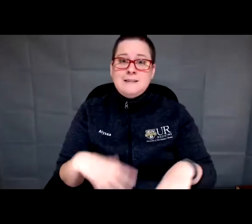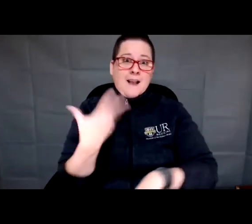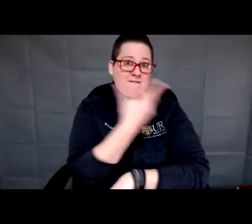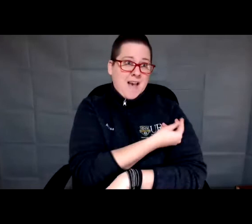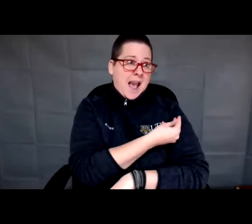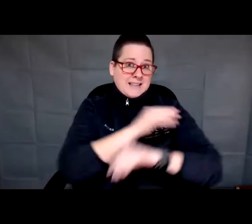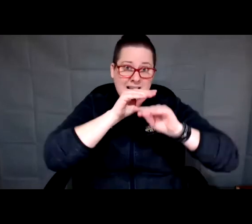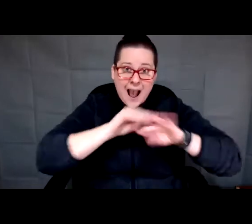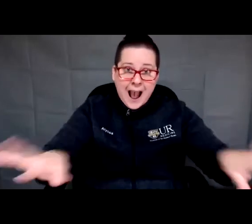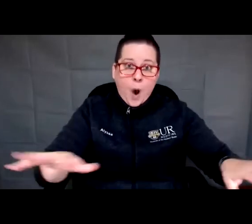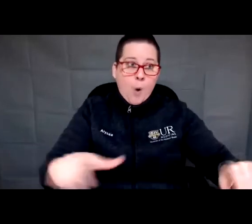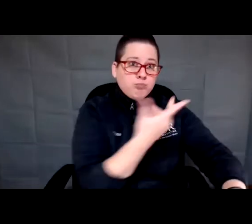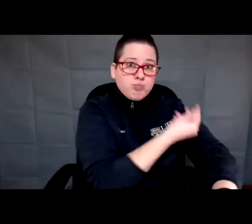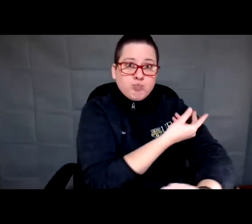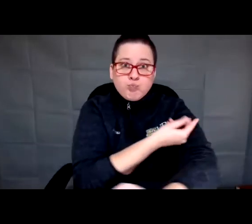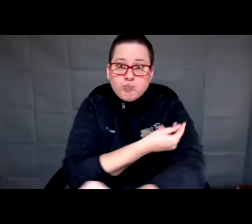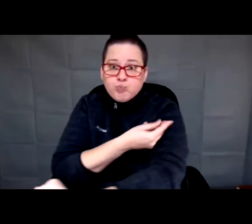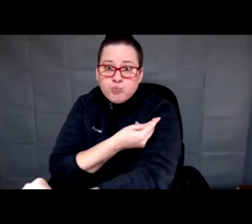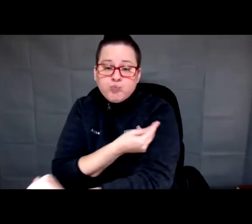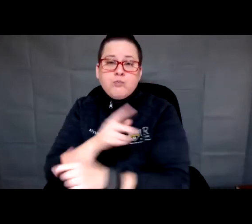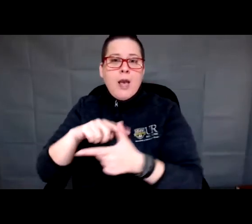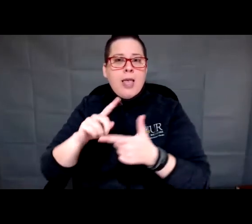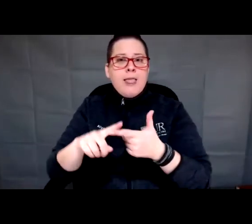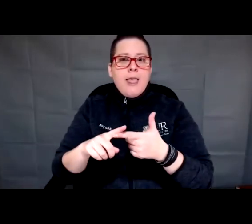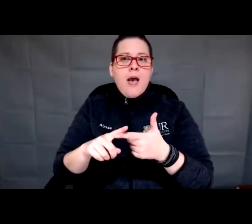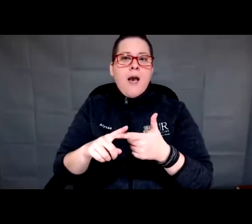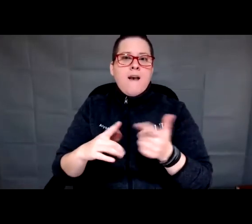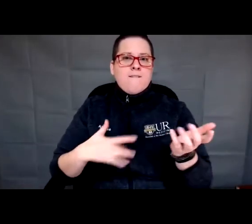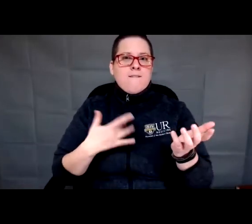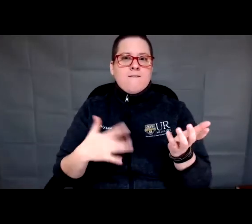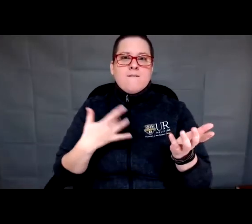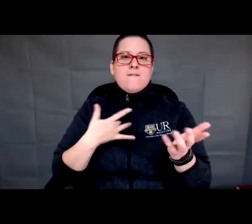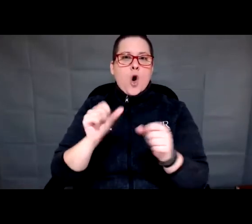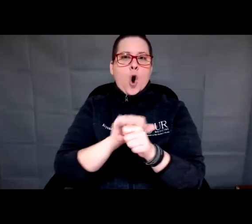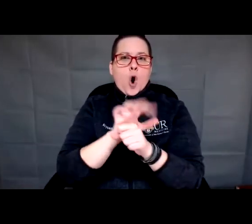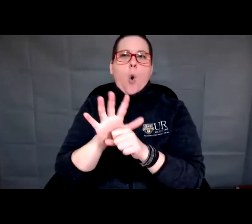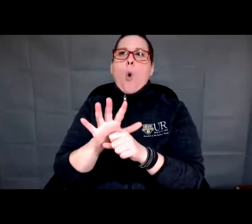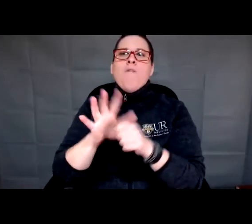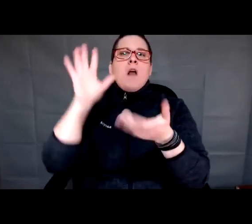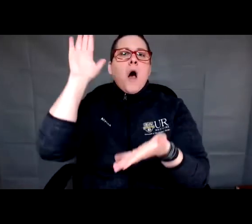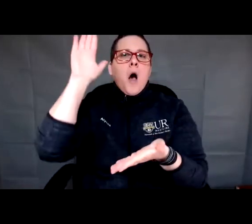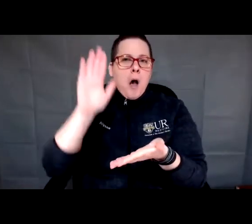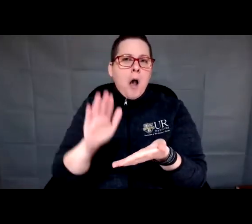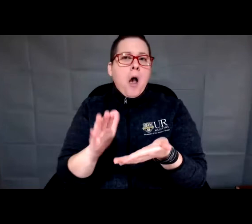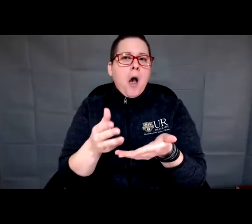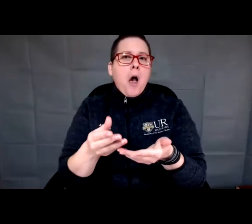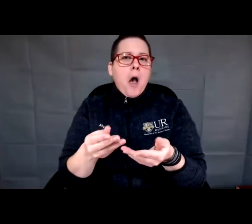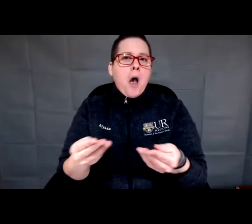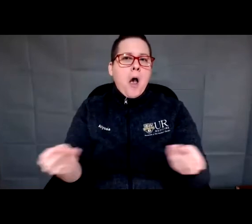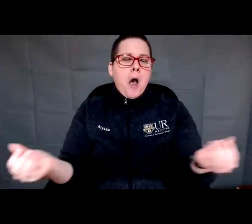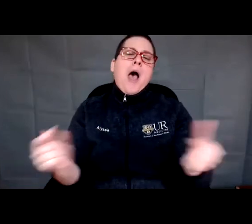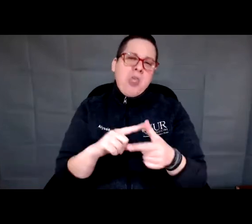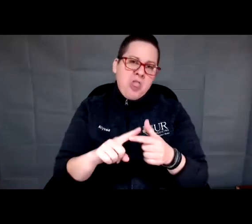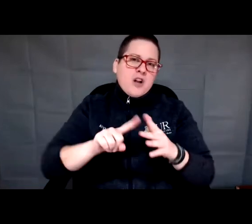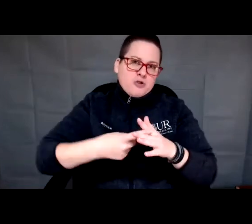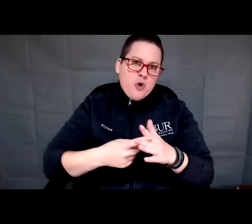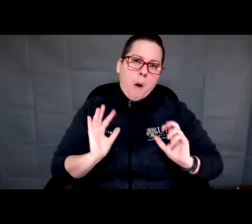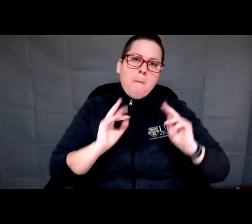distributed and we start to see things looking up from a COVID perspective. So more to come on that as